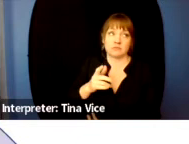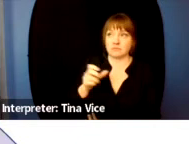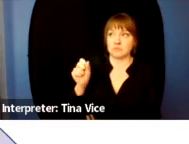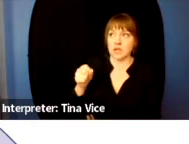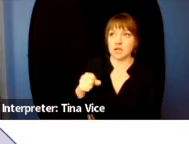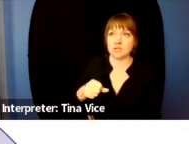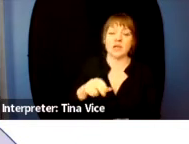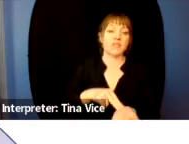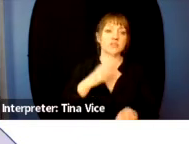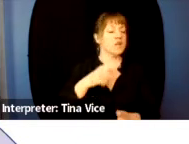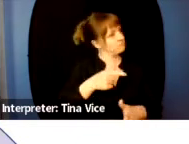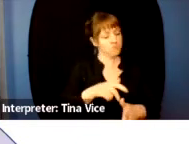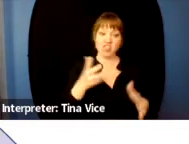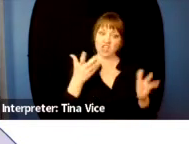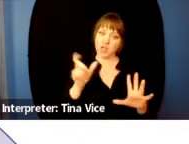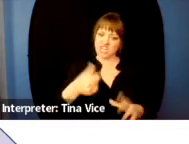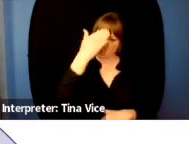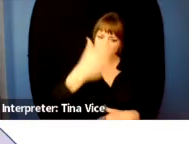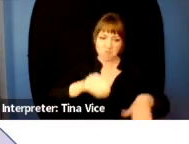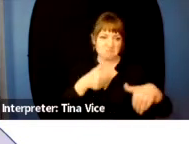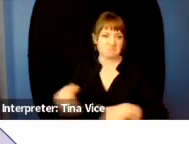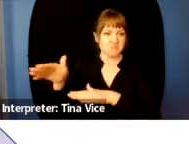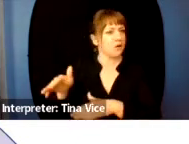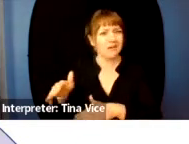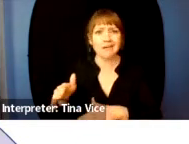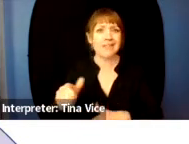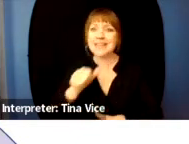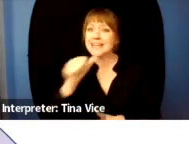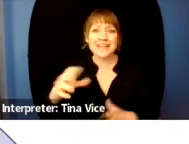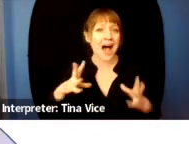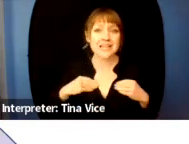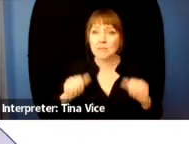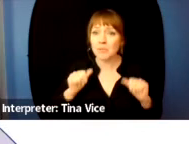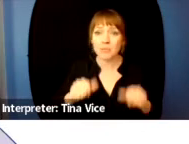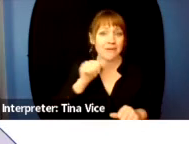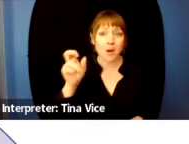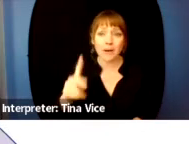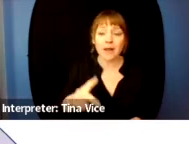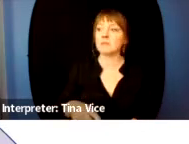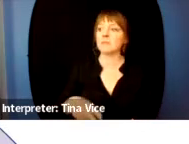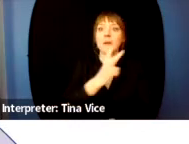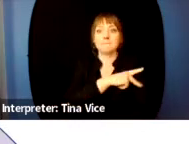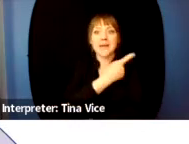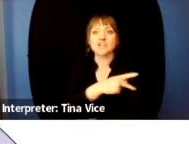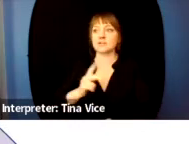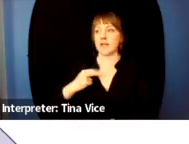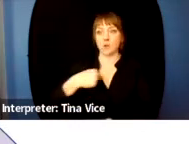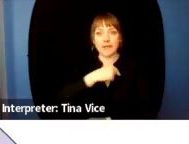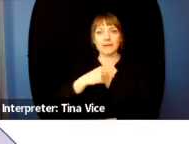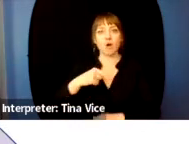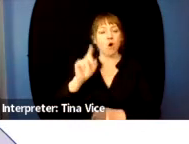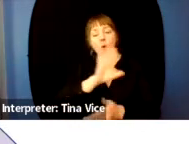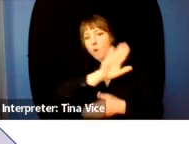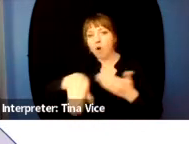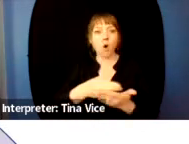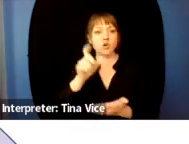need to know," and wheeled him away. That is not okay. We deserve, our patients deserve the best care that we can offer. We